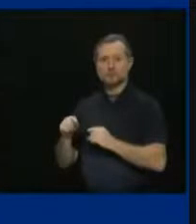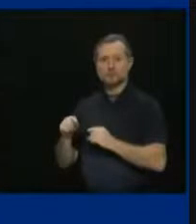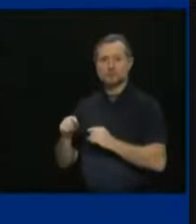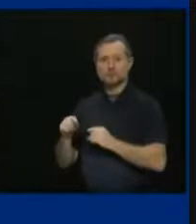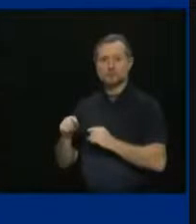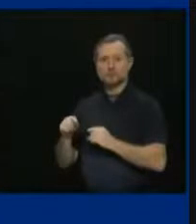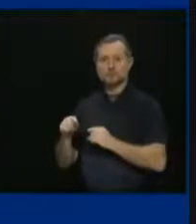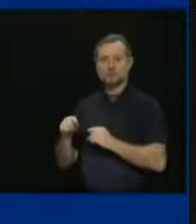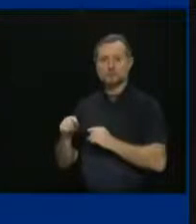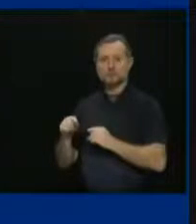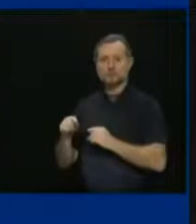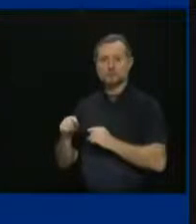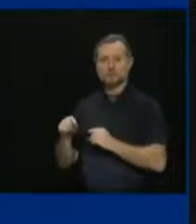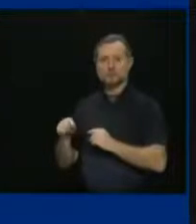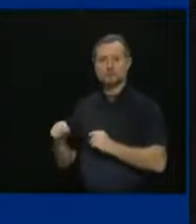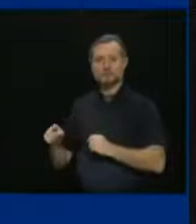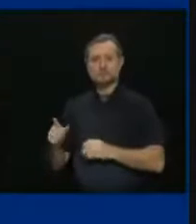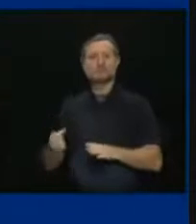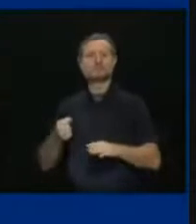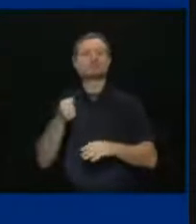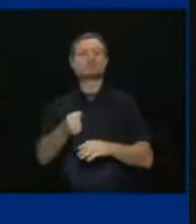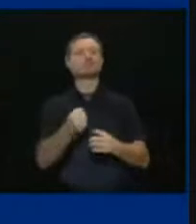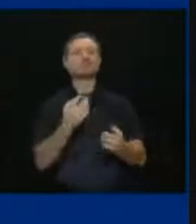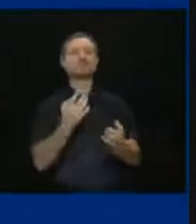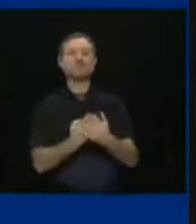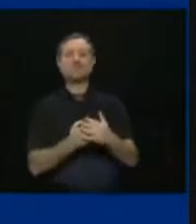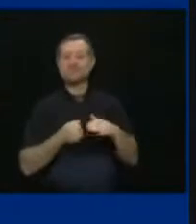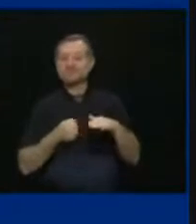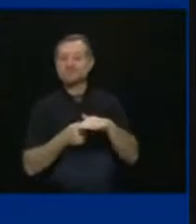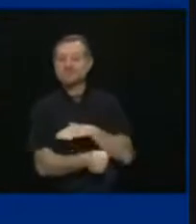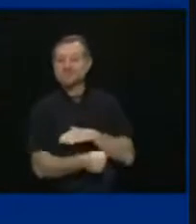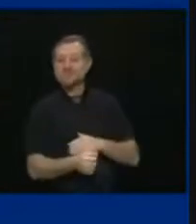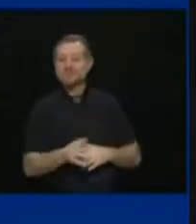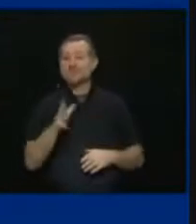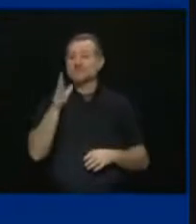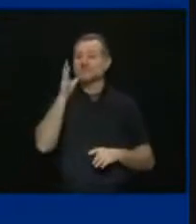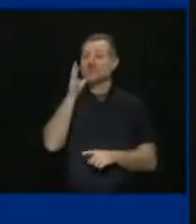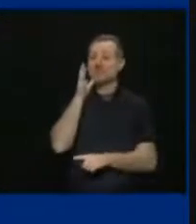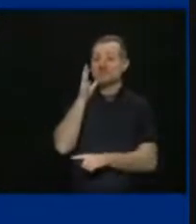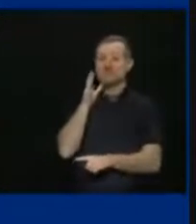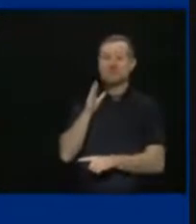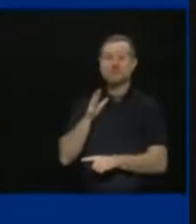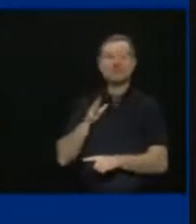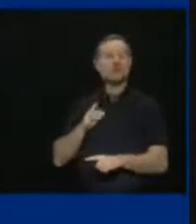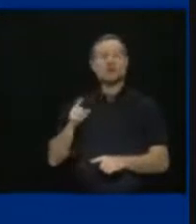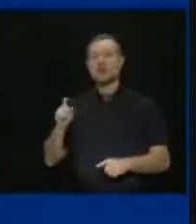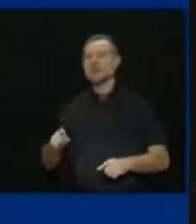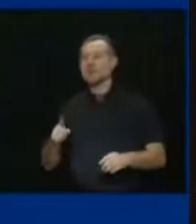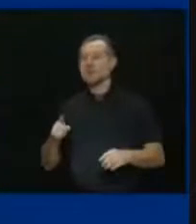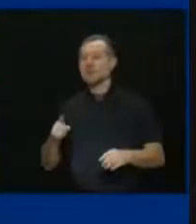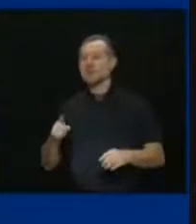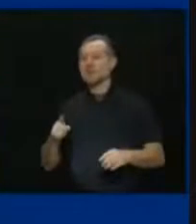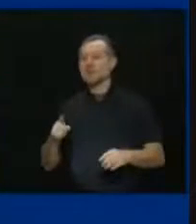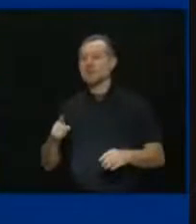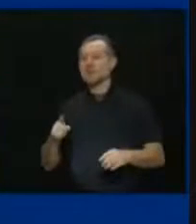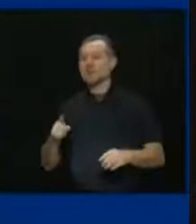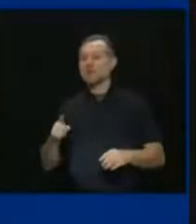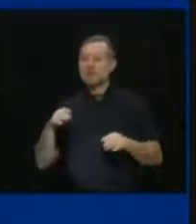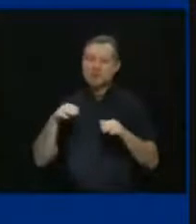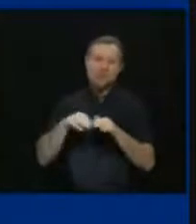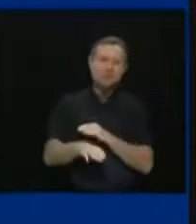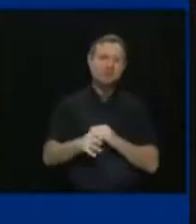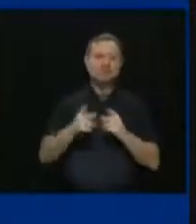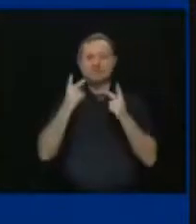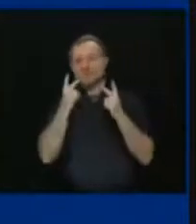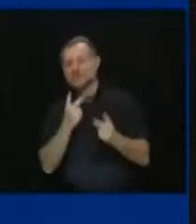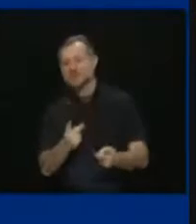is. That's what creates the black market. His mom has to be strip searched to go visit him in jail. Yeah. In